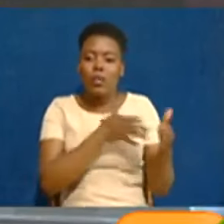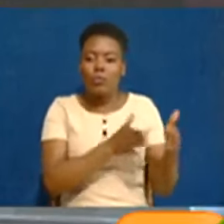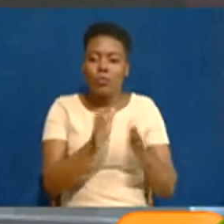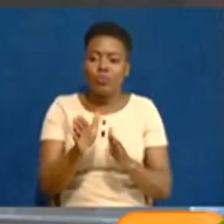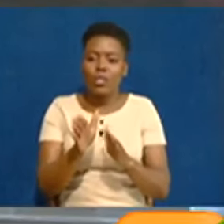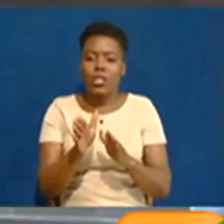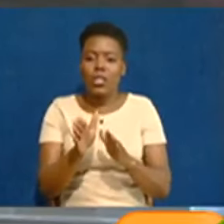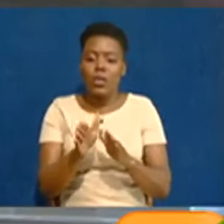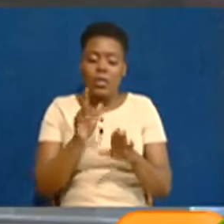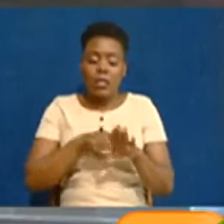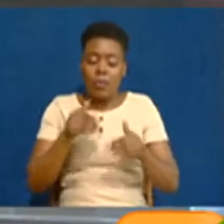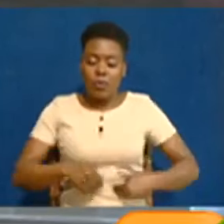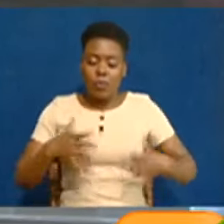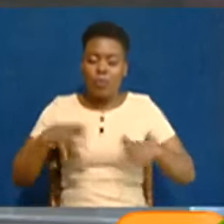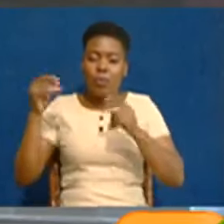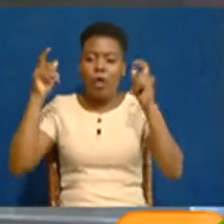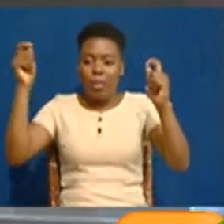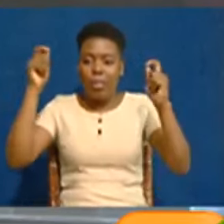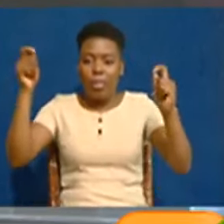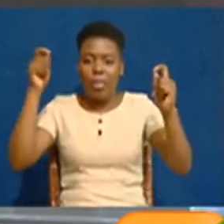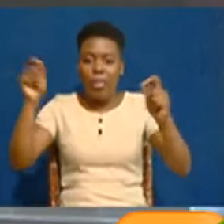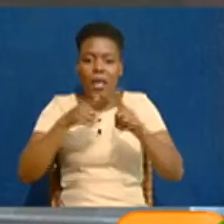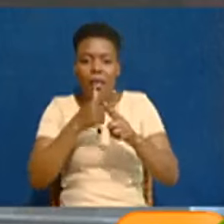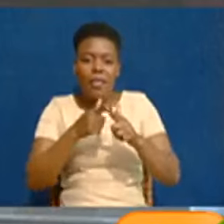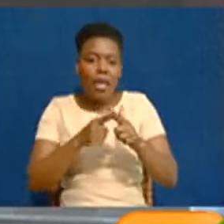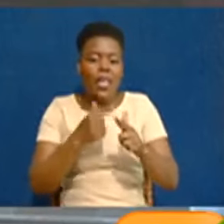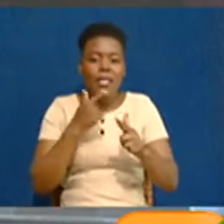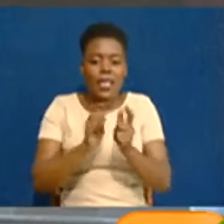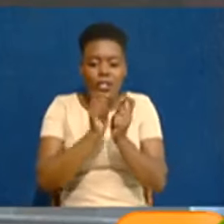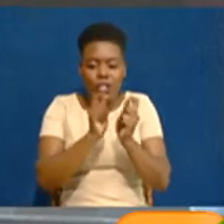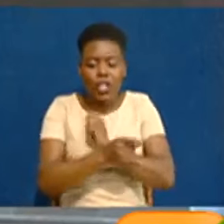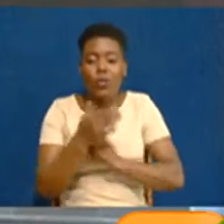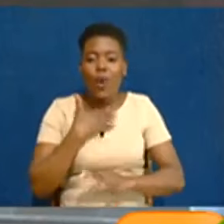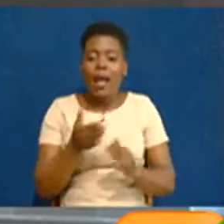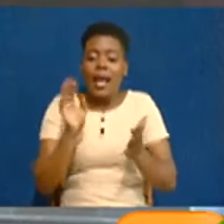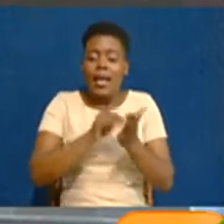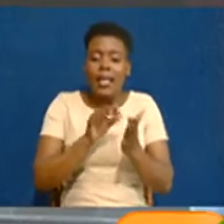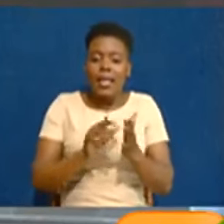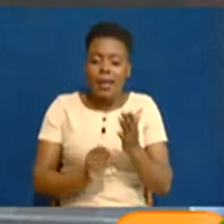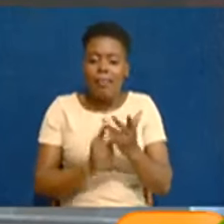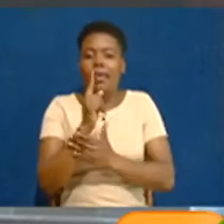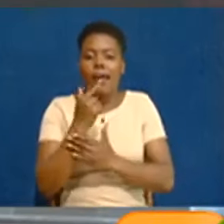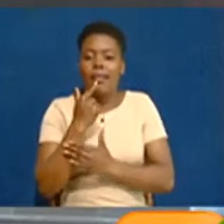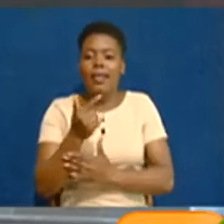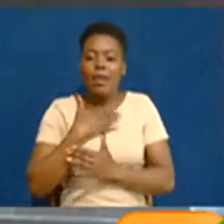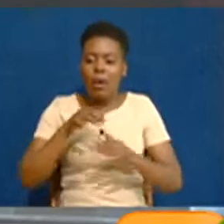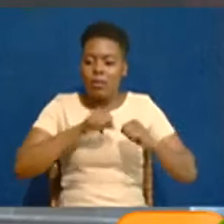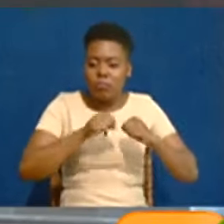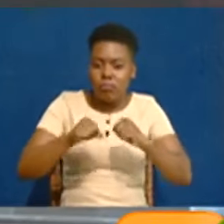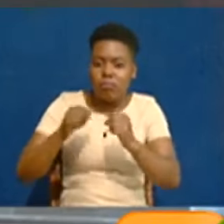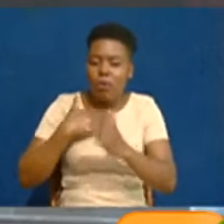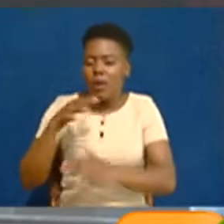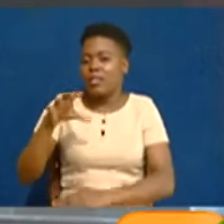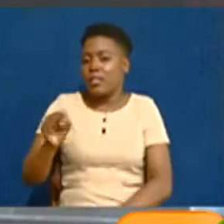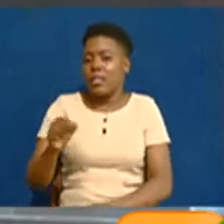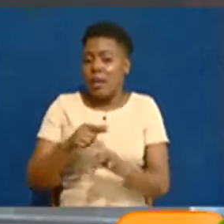young populace by allocating themselves senior government positions in the name of an all-inclusive, broad-based approach to restore